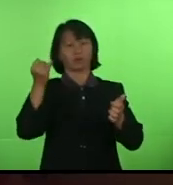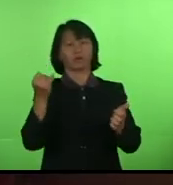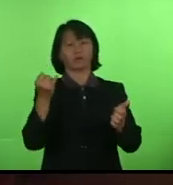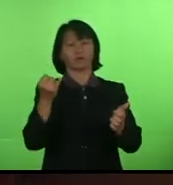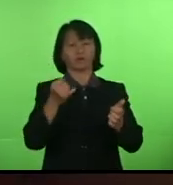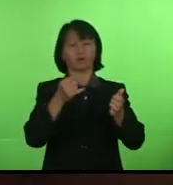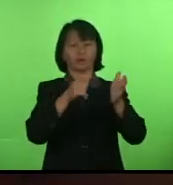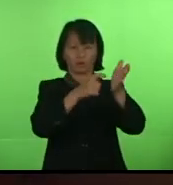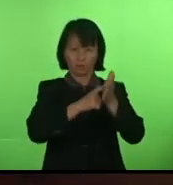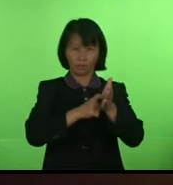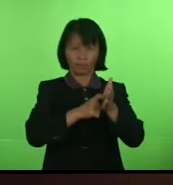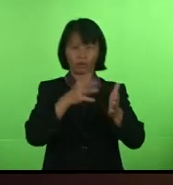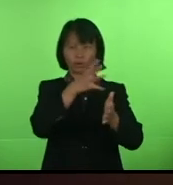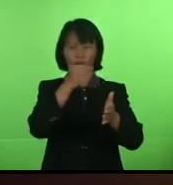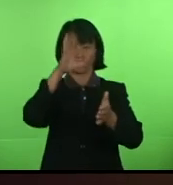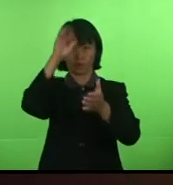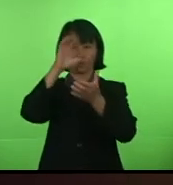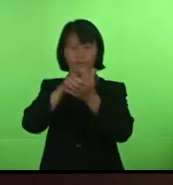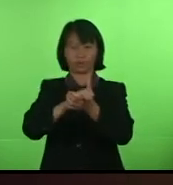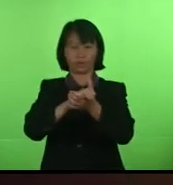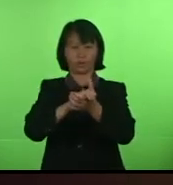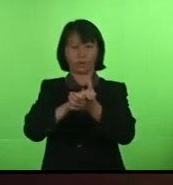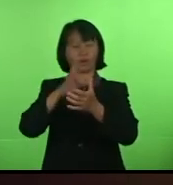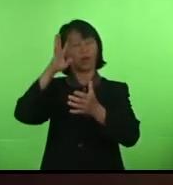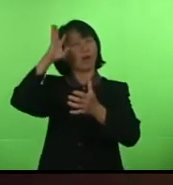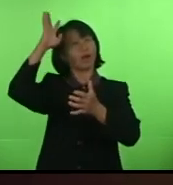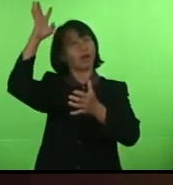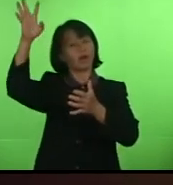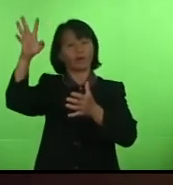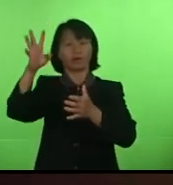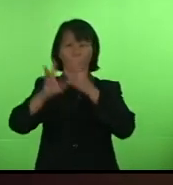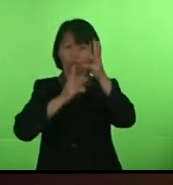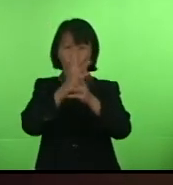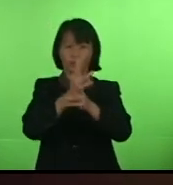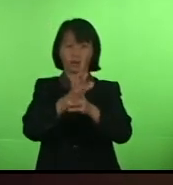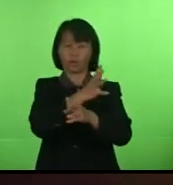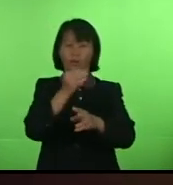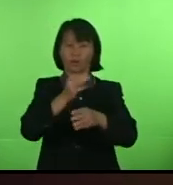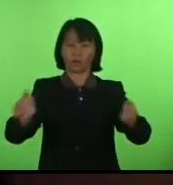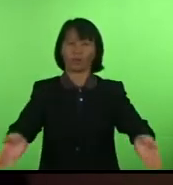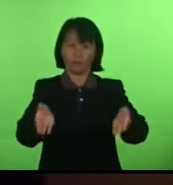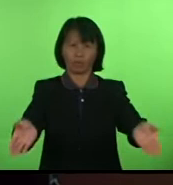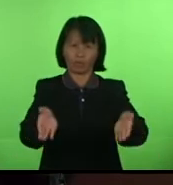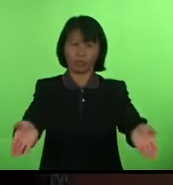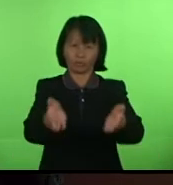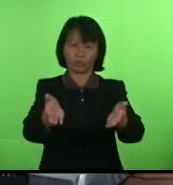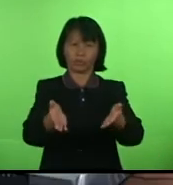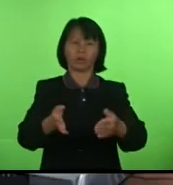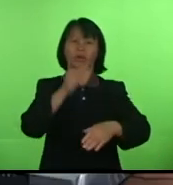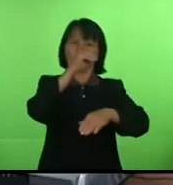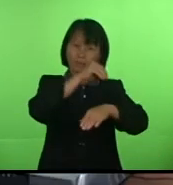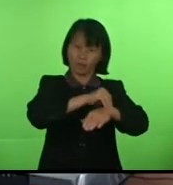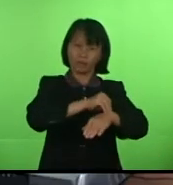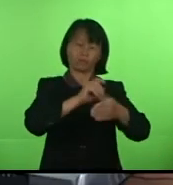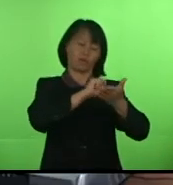needs, beliefs, images of the world, and also our motivations. And as we write,